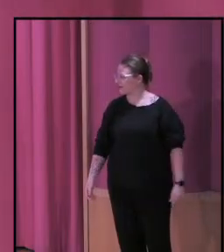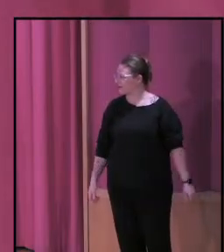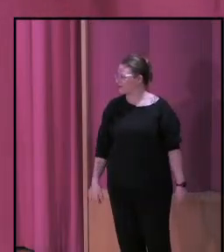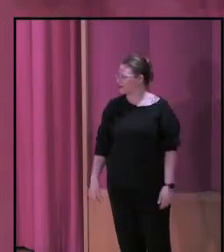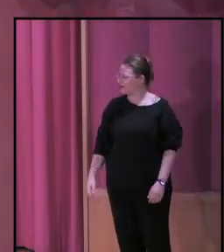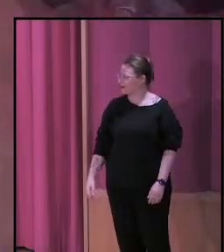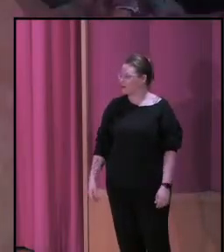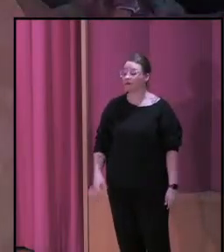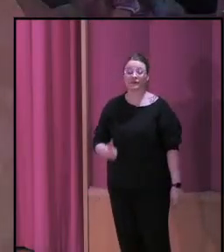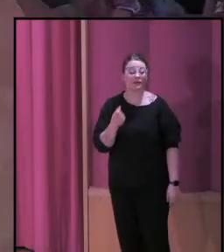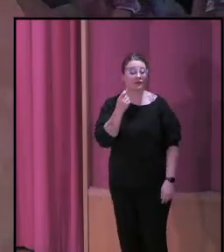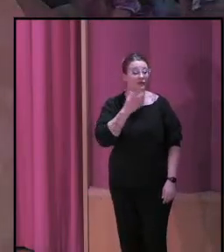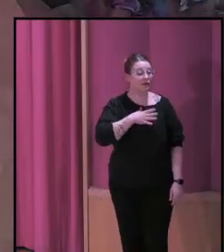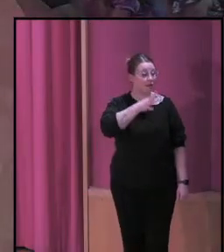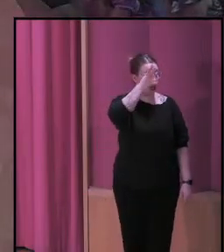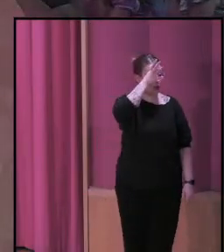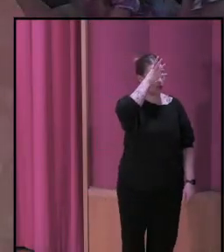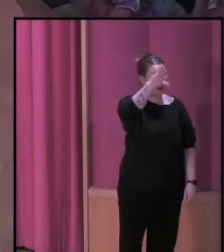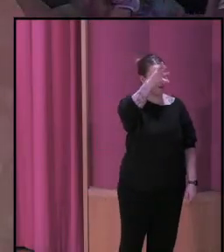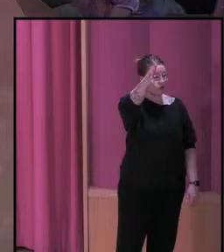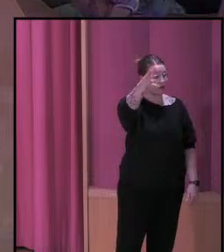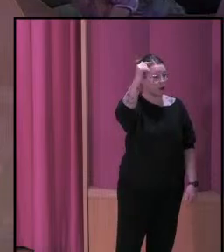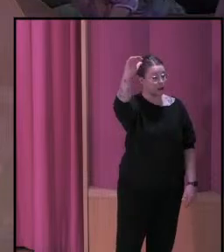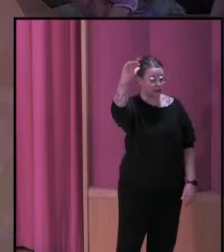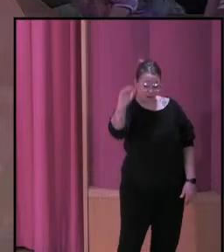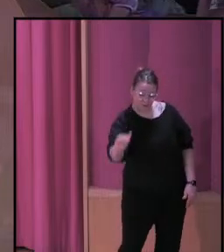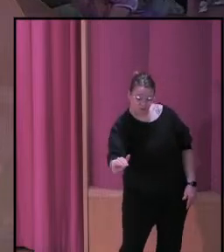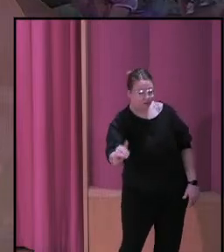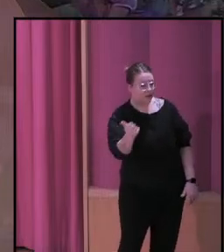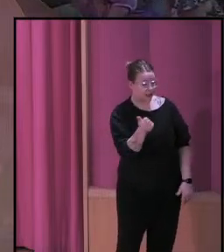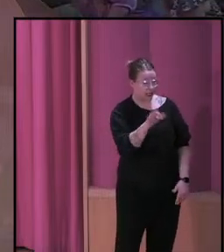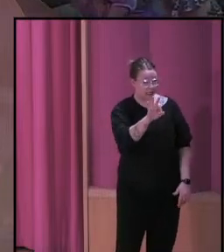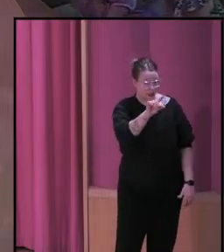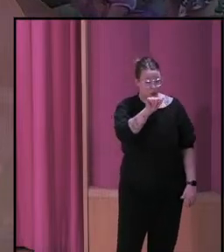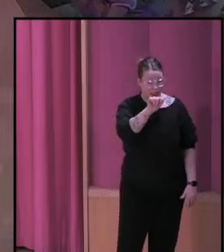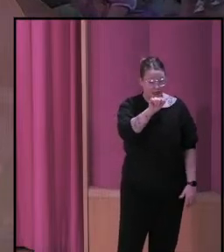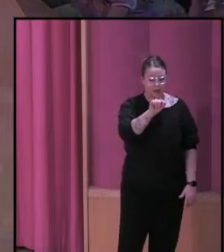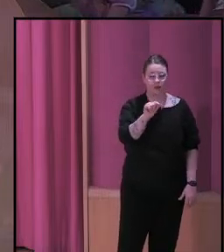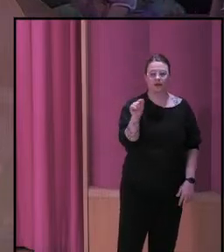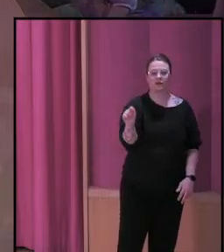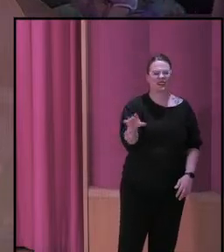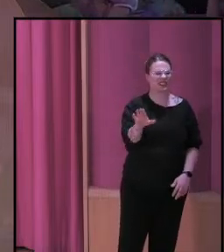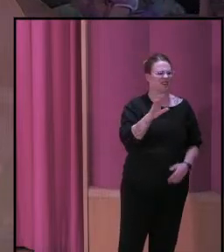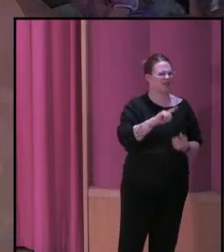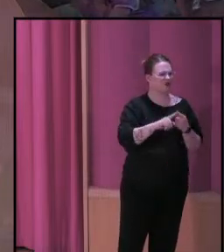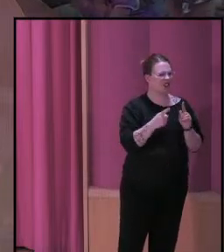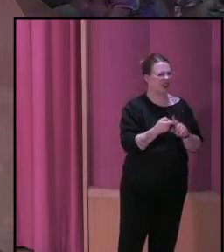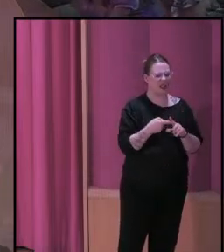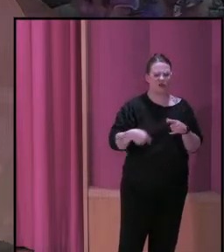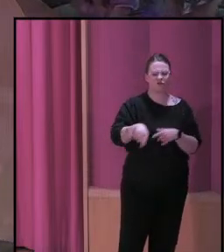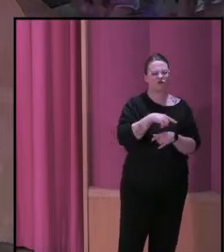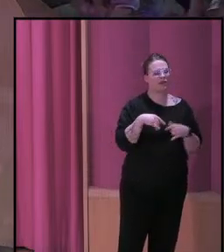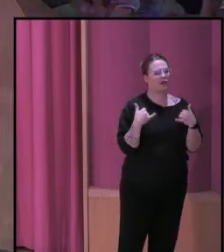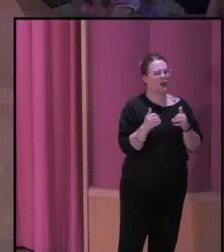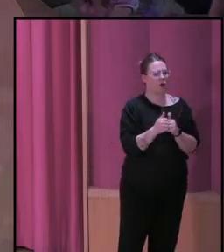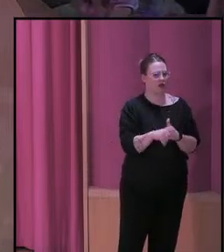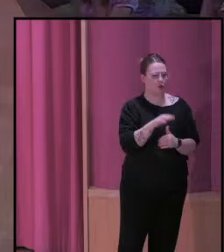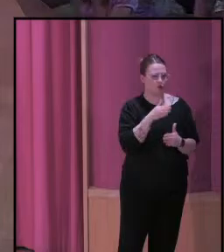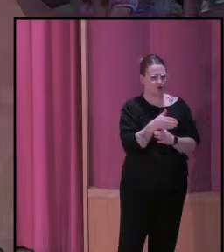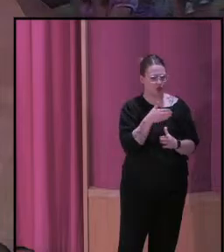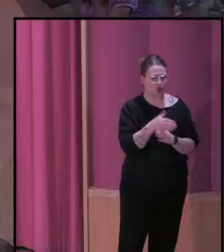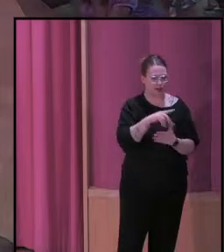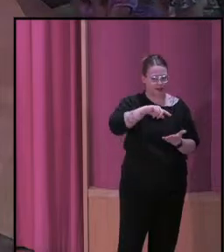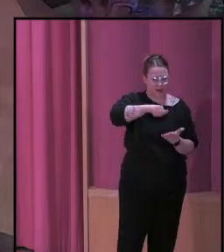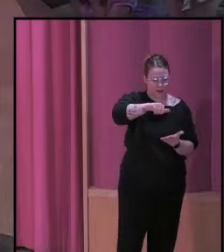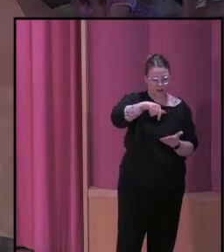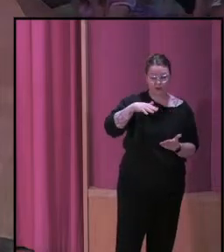When my grandfather was a boy in 1920, he and his friends played with solid wood tops. This one's a hollow plastic one. I use it because